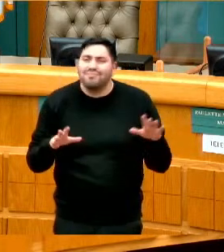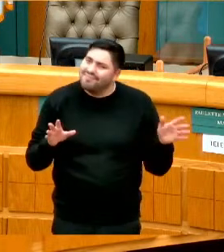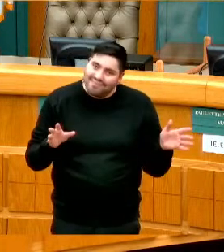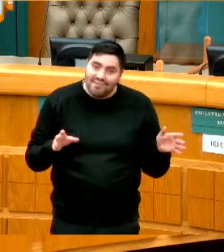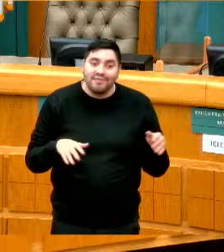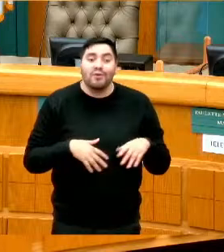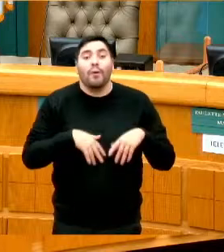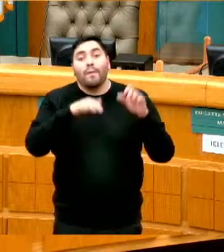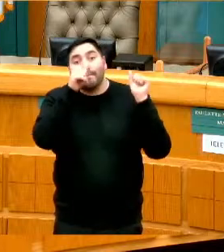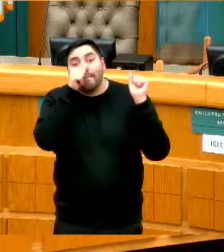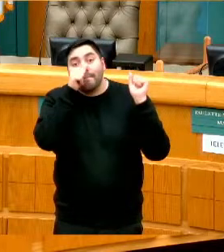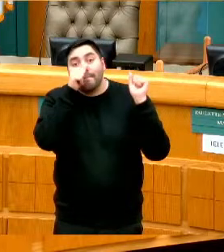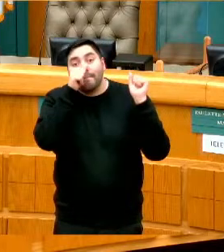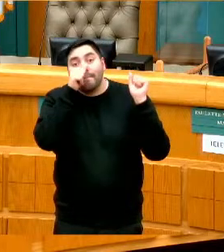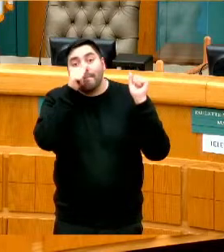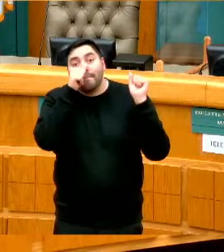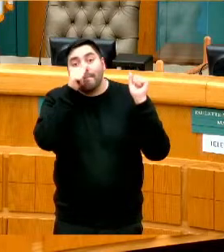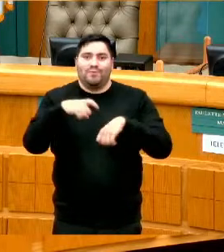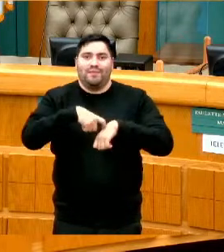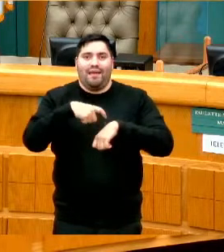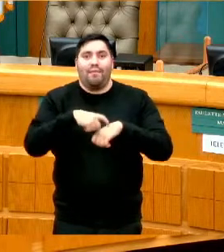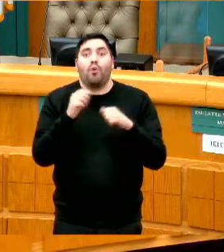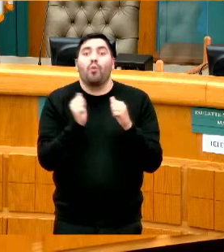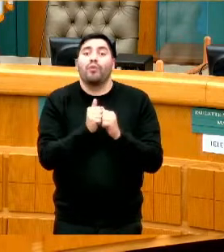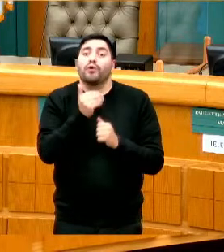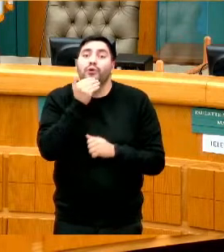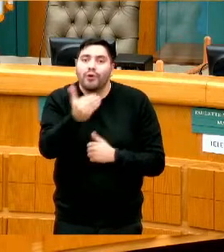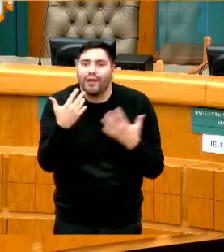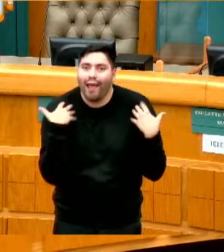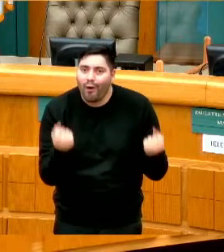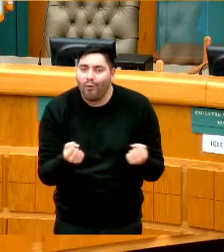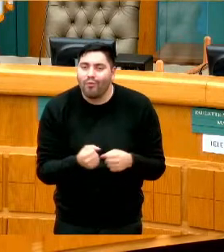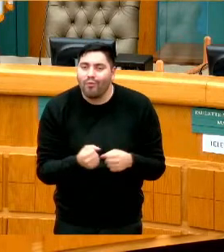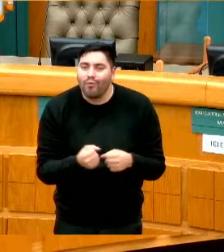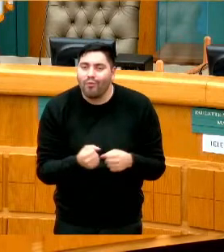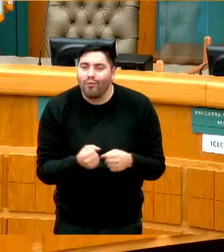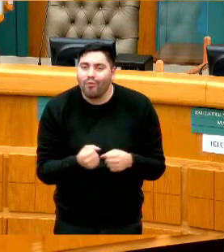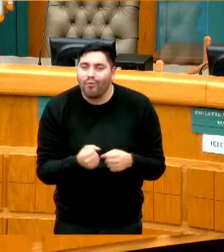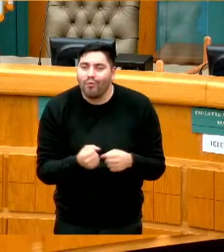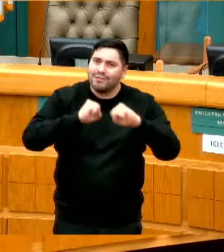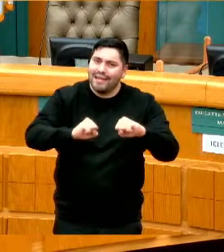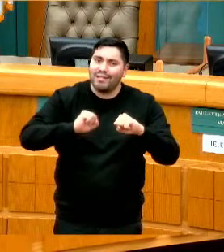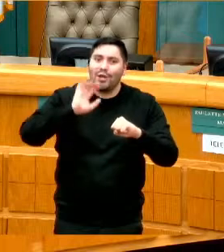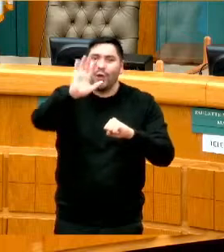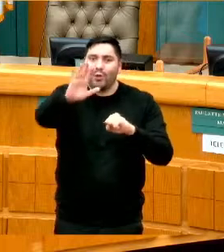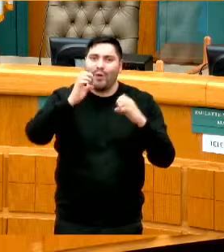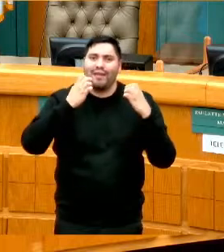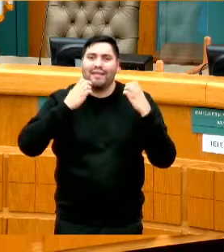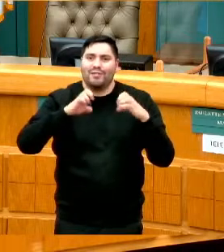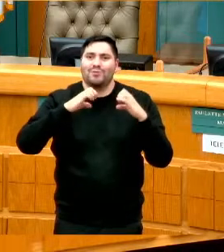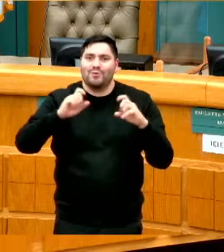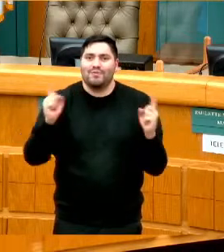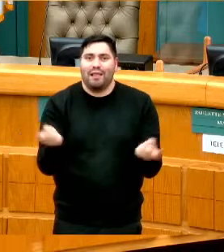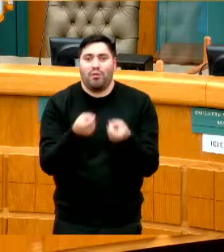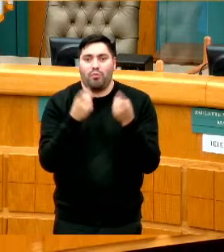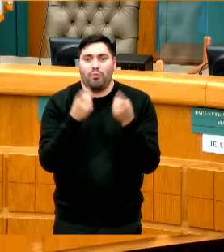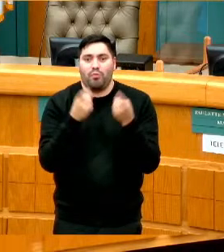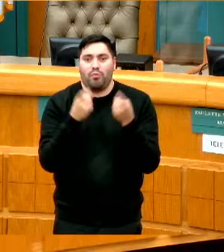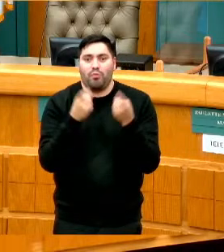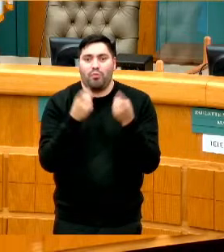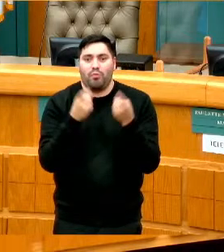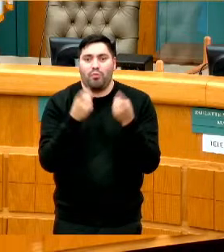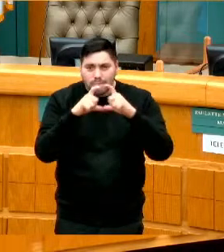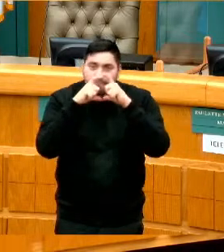be blessed this Easter season with good health. Stay protected at your Easter celebrations. Continue to